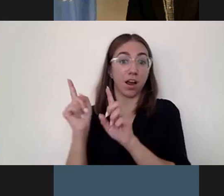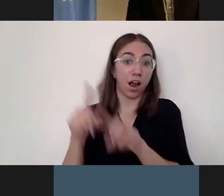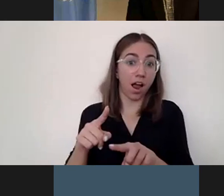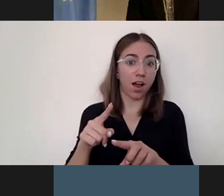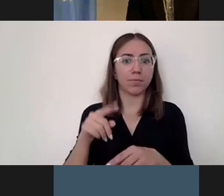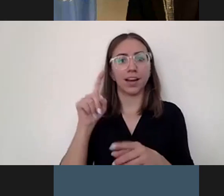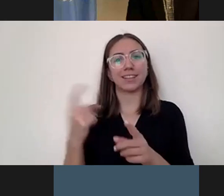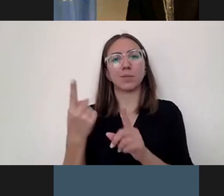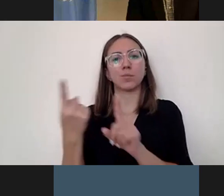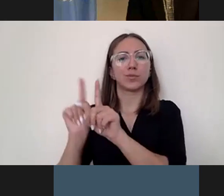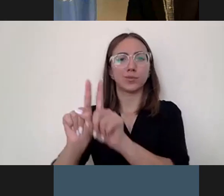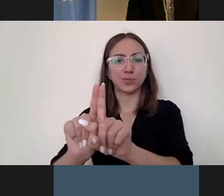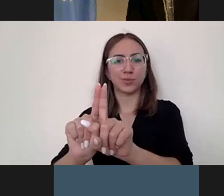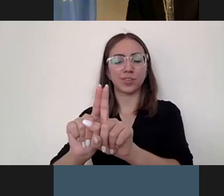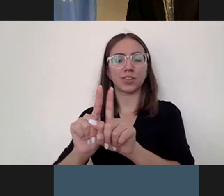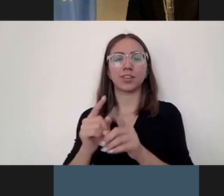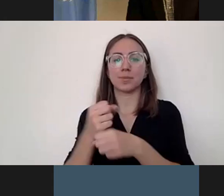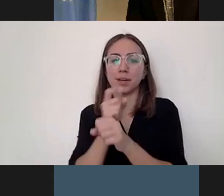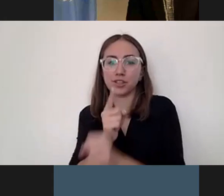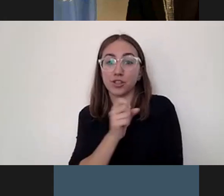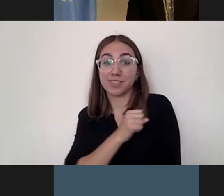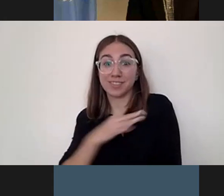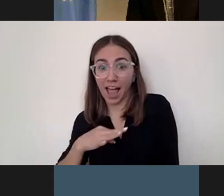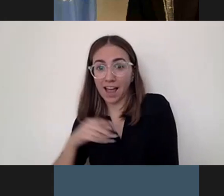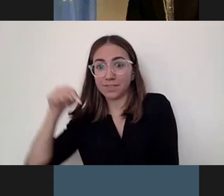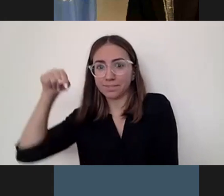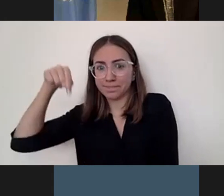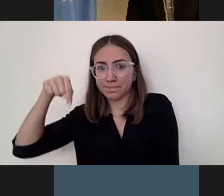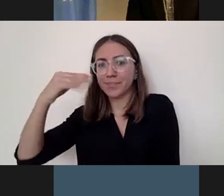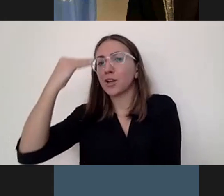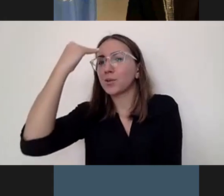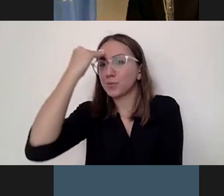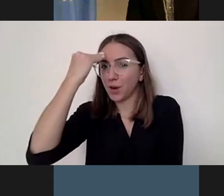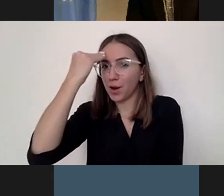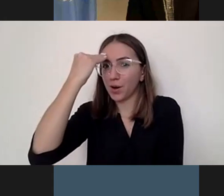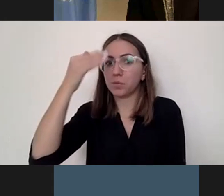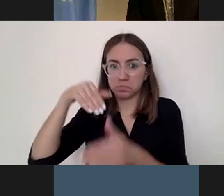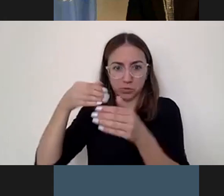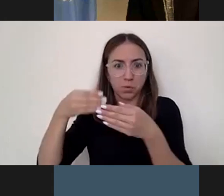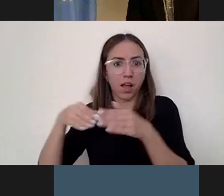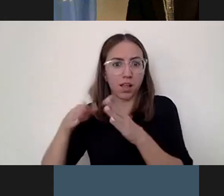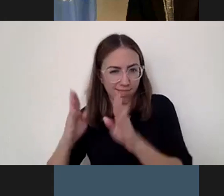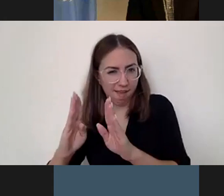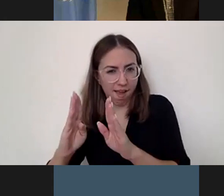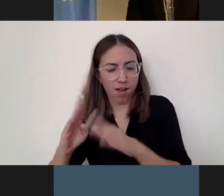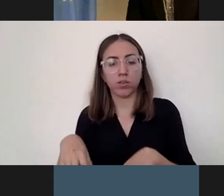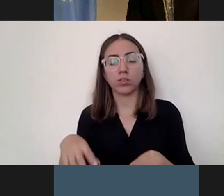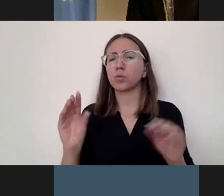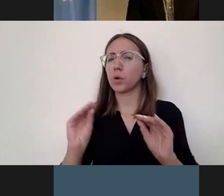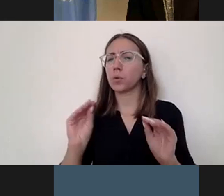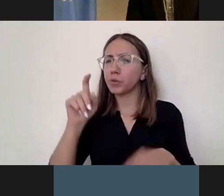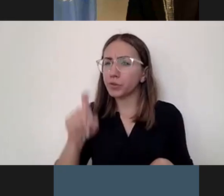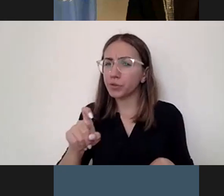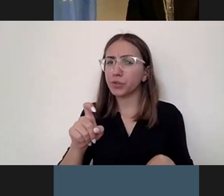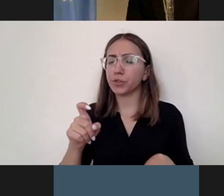to accompany them, making sure that the staff downstairs knows that they please allow their visitors. So it's critically important. So nobody should be going